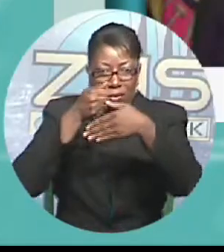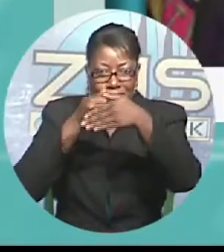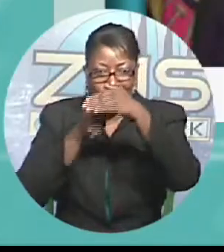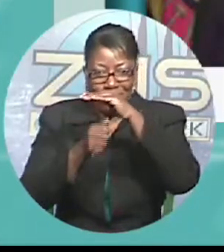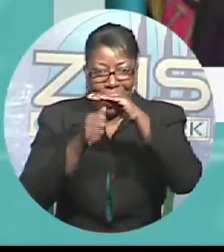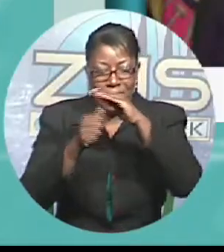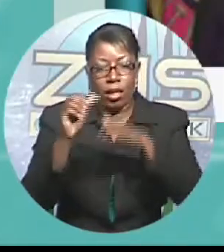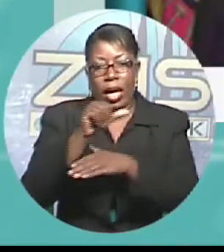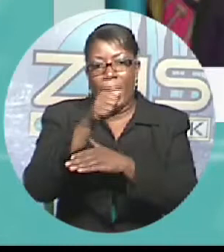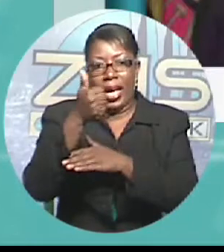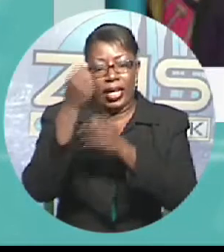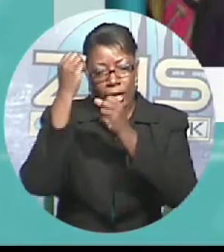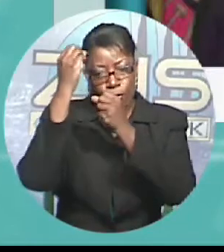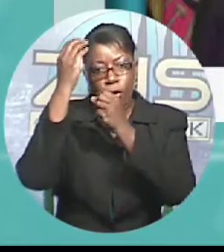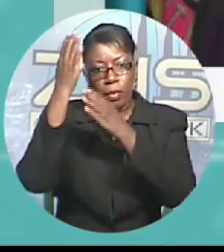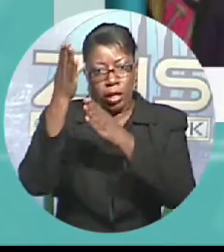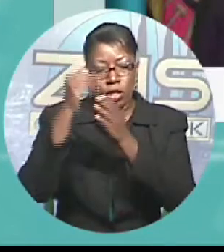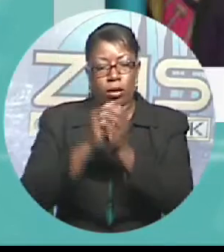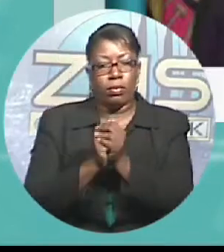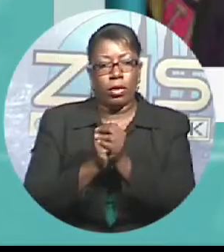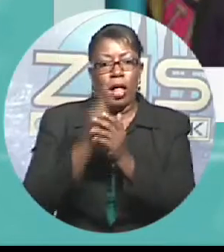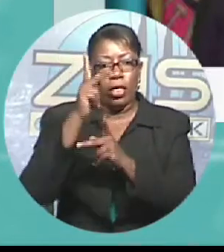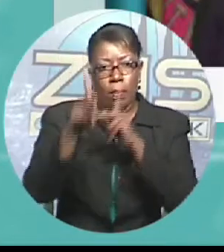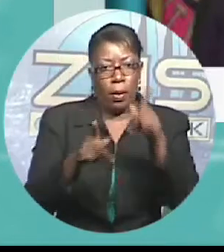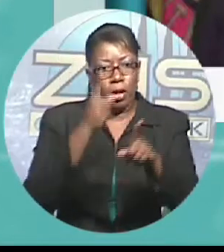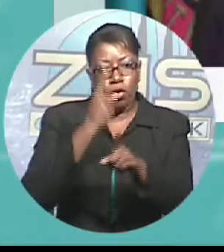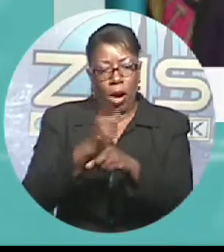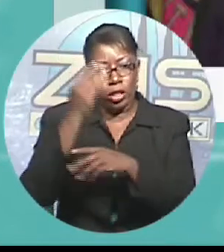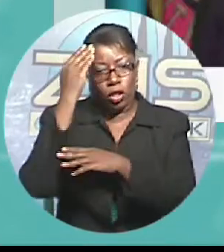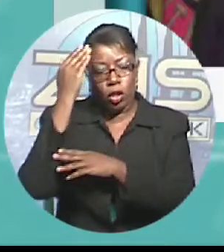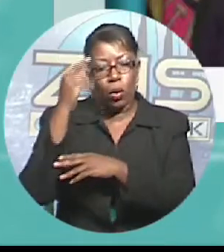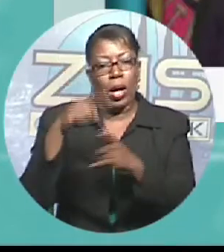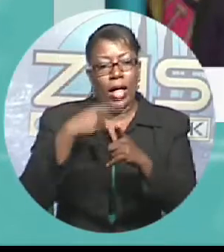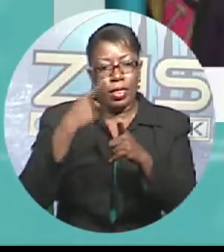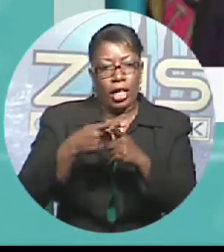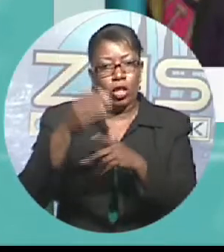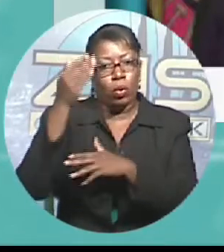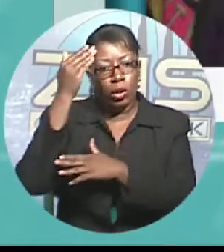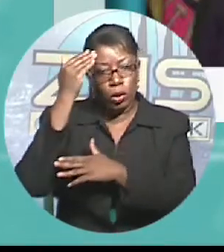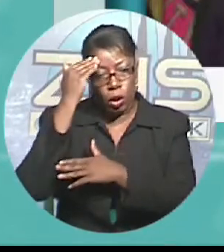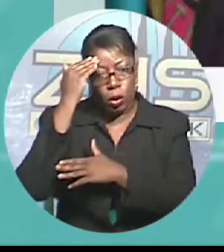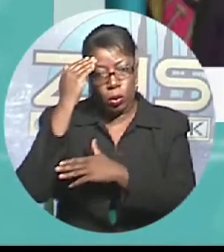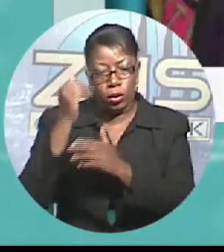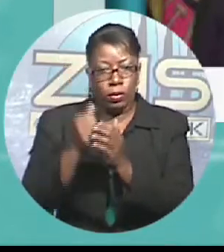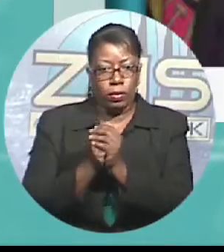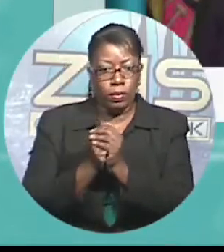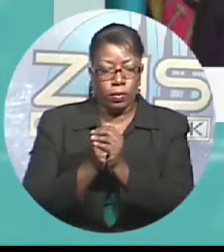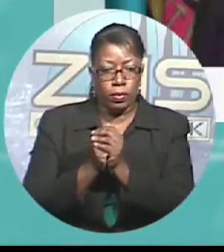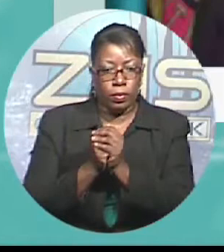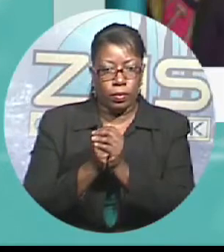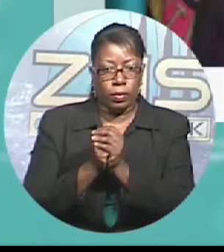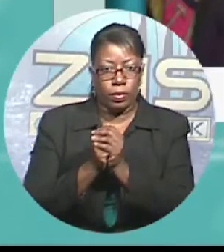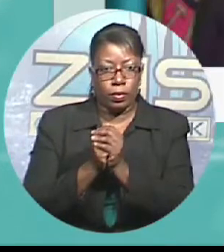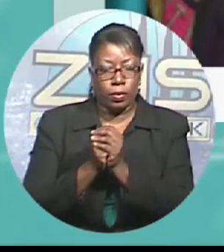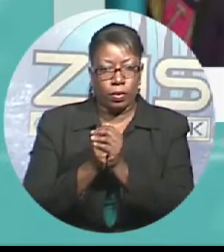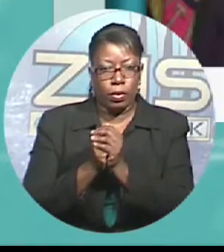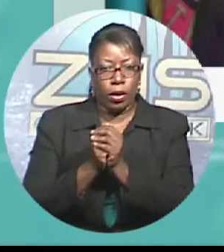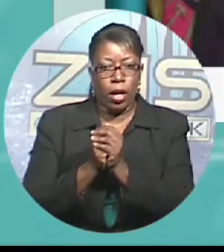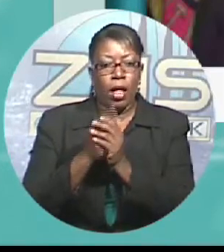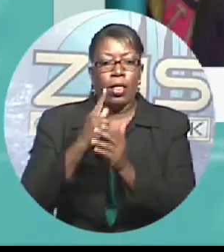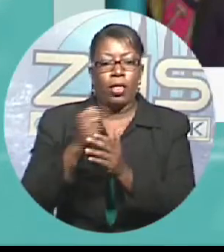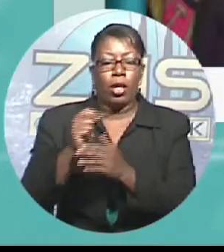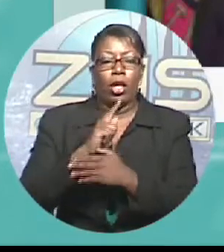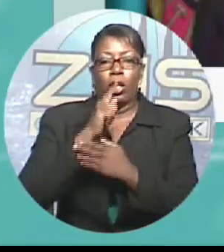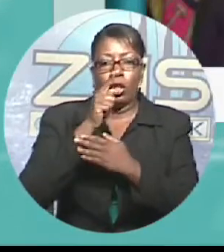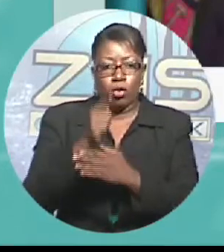that we feel the members of the public has a right to know, of course, we will bring that to their attention. We will let them know. If we don't, the truth eventually will come out. All we